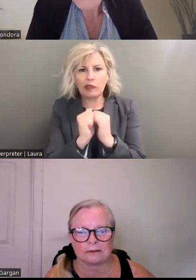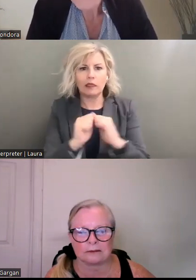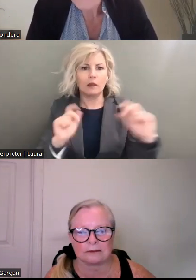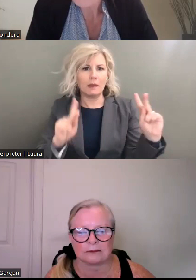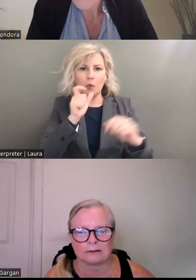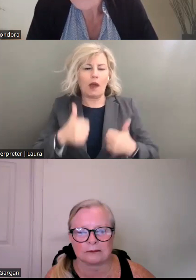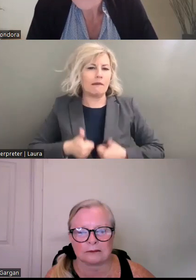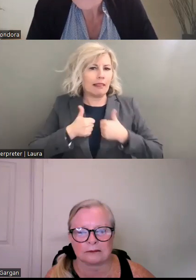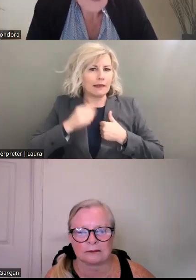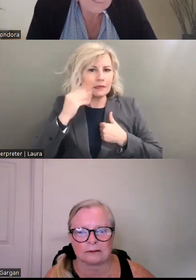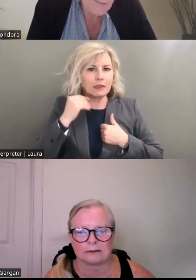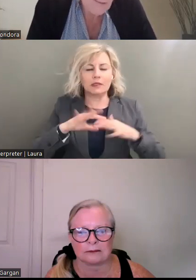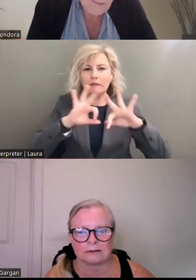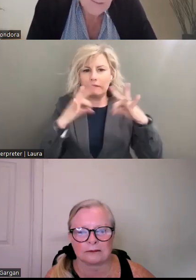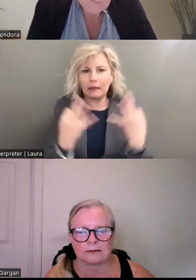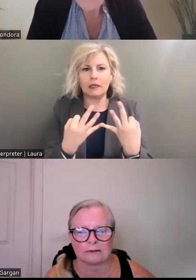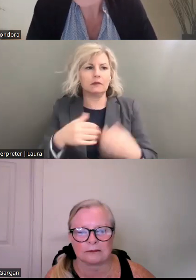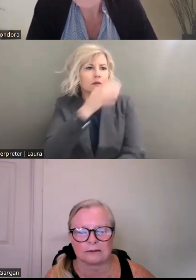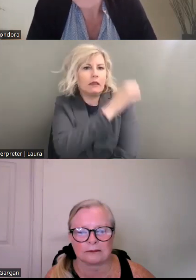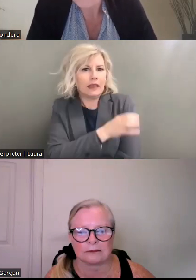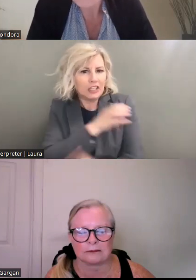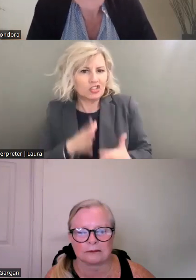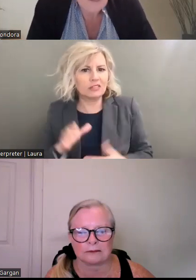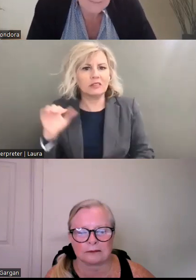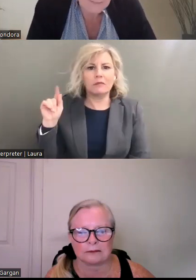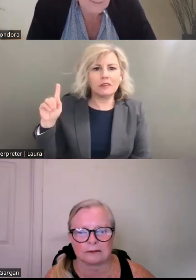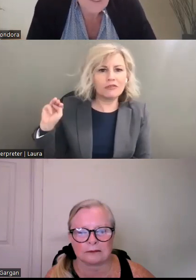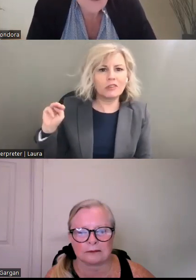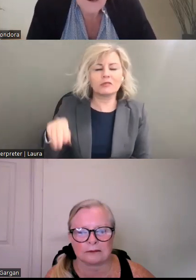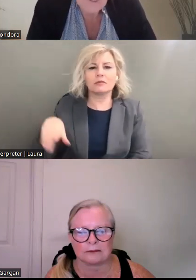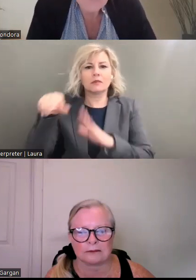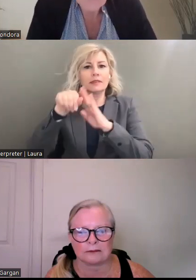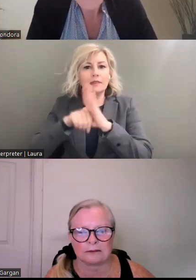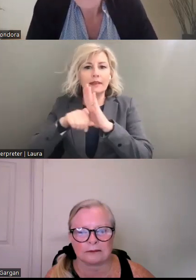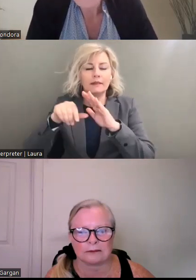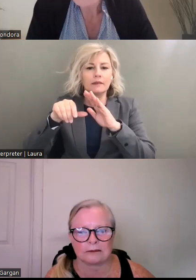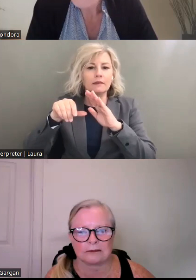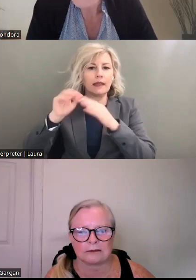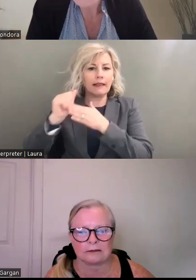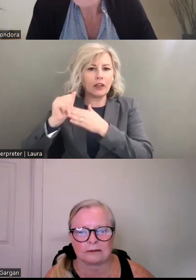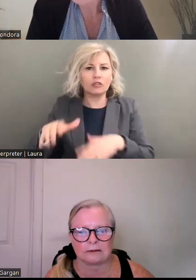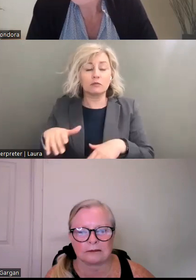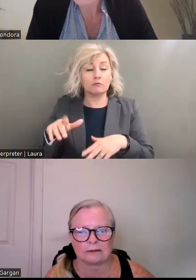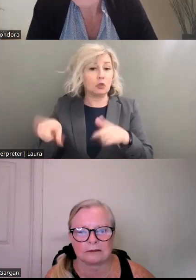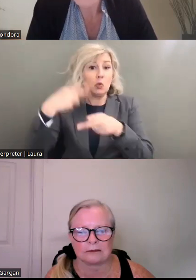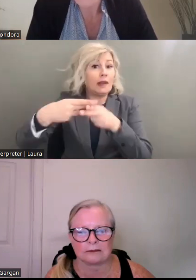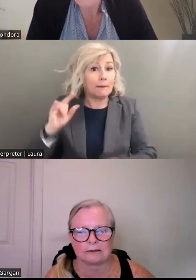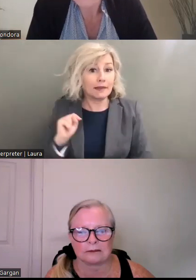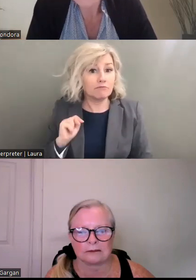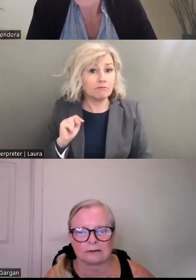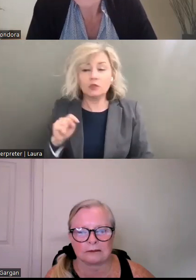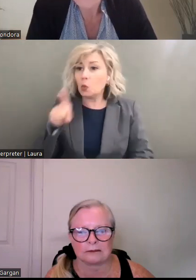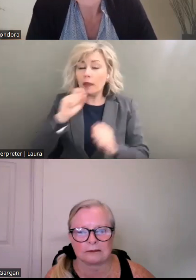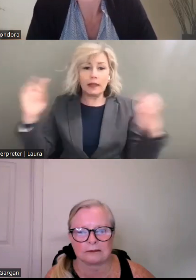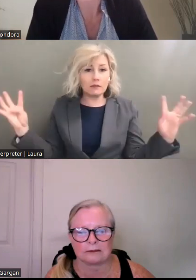lived experience, families, clinicians, administrators, state leaders, you name it, to really put our heads together